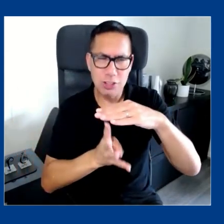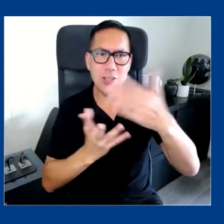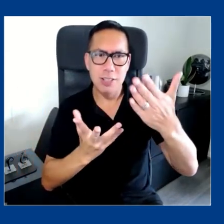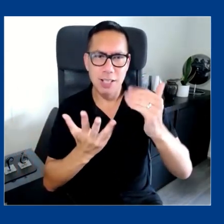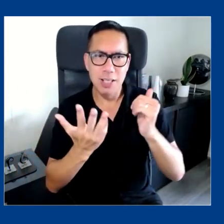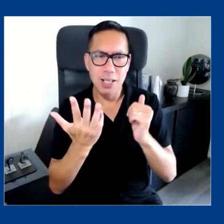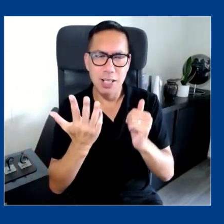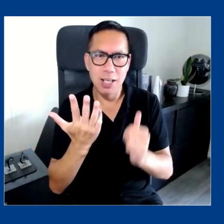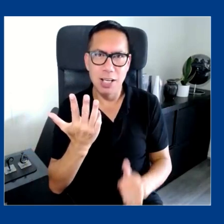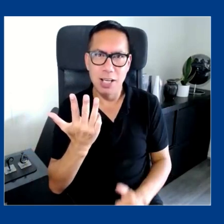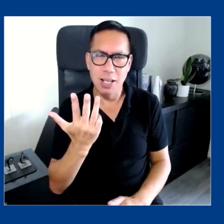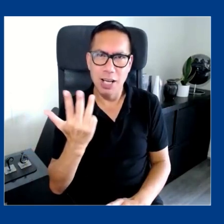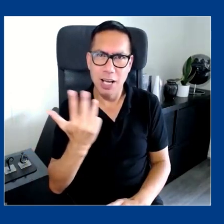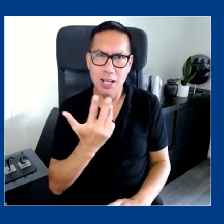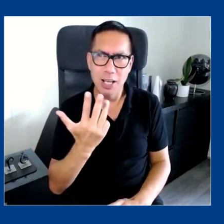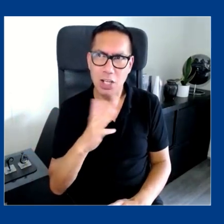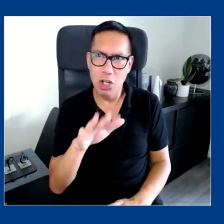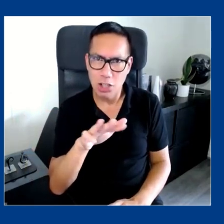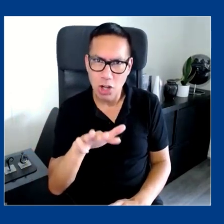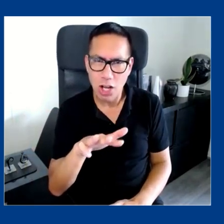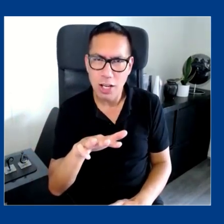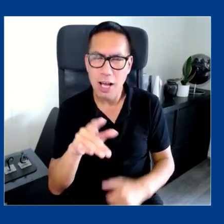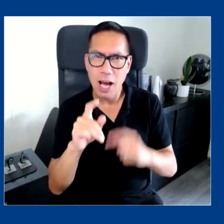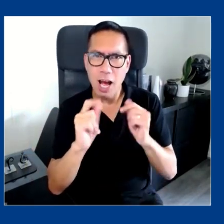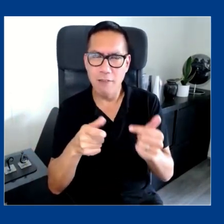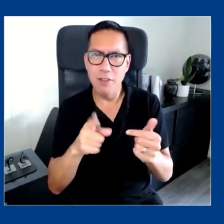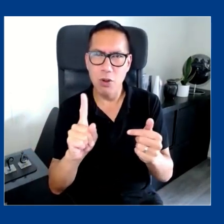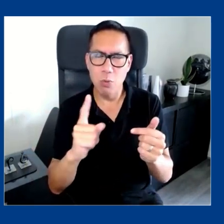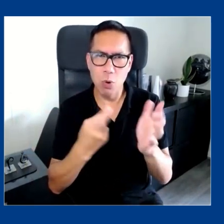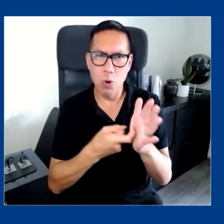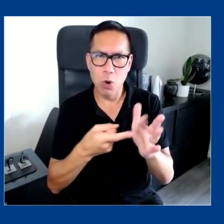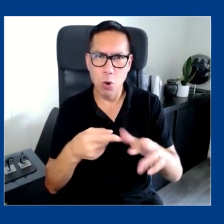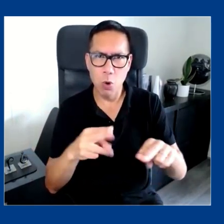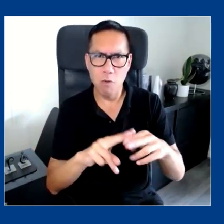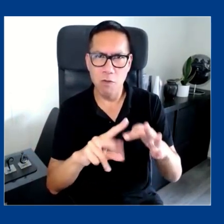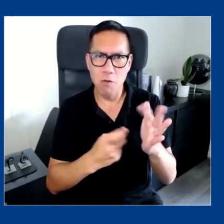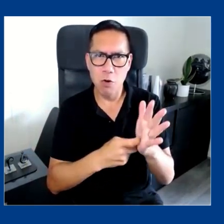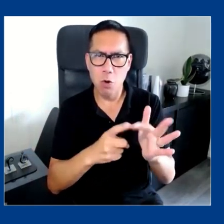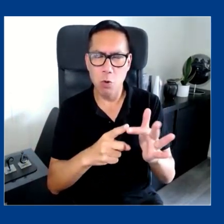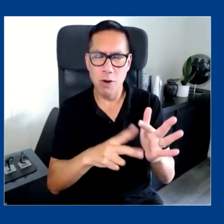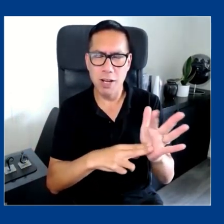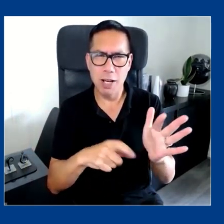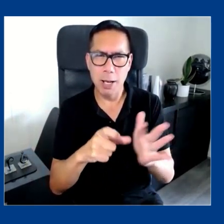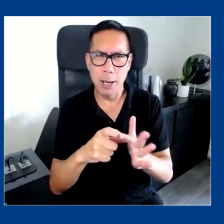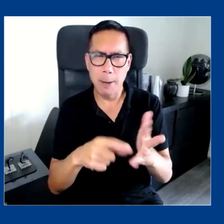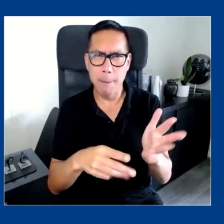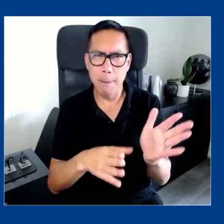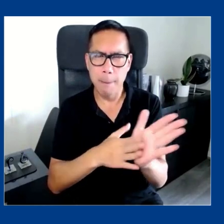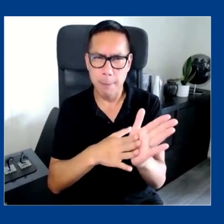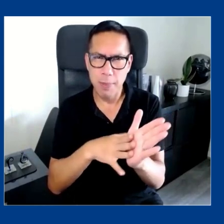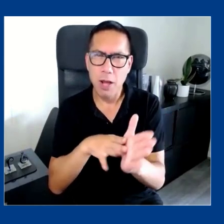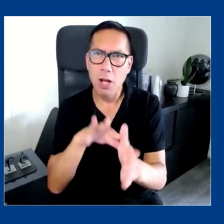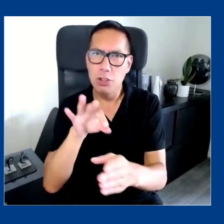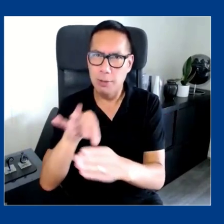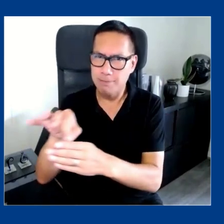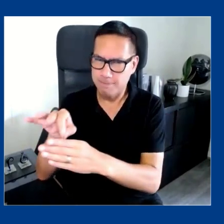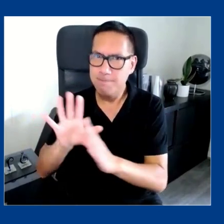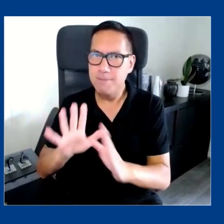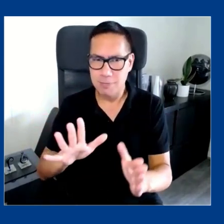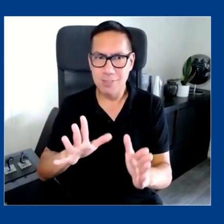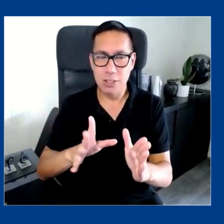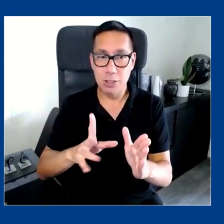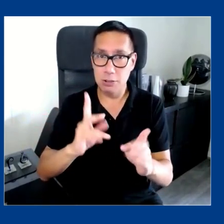99, after the referendum, refugees. But people still maintain the tradition in spite of the colonization, in